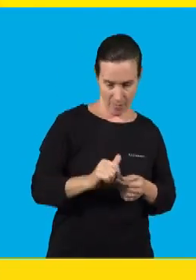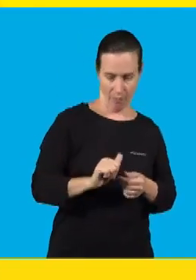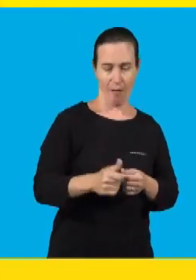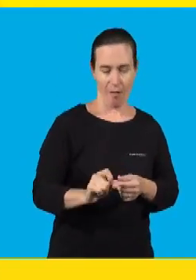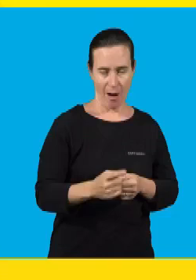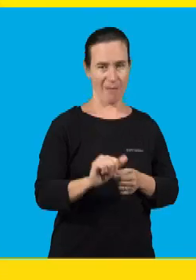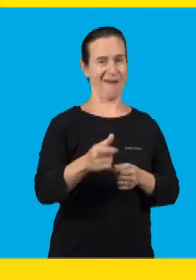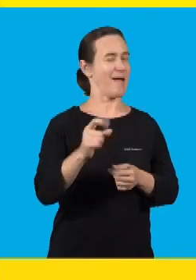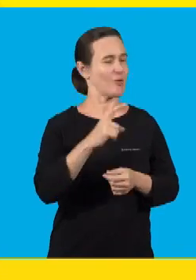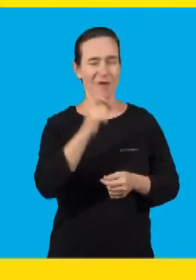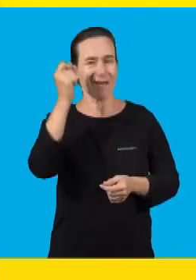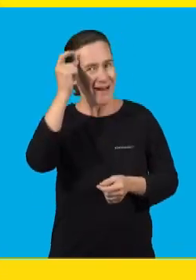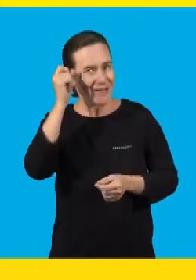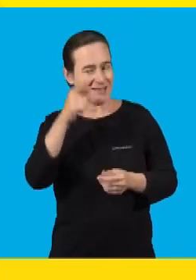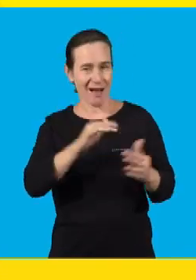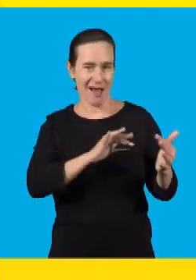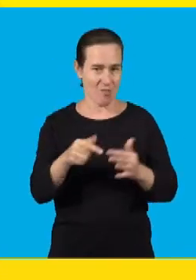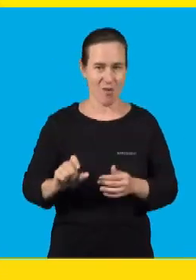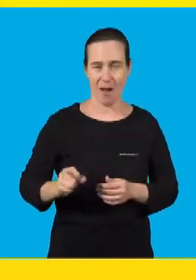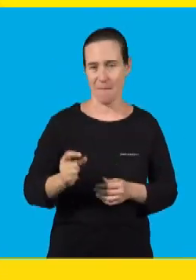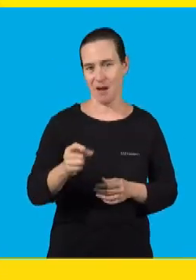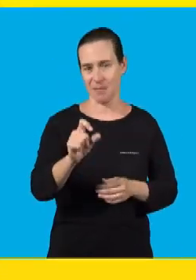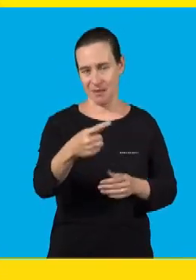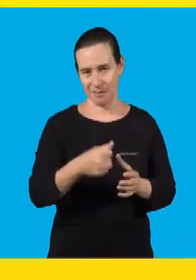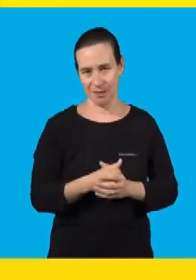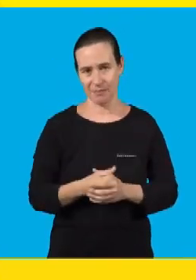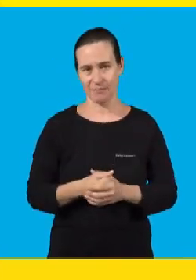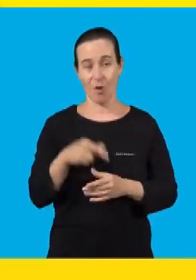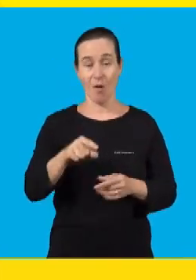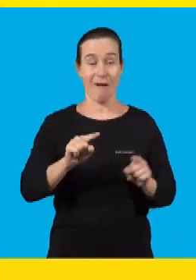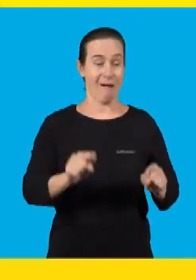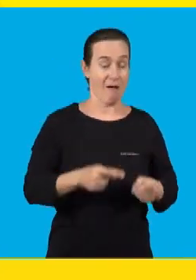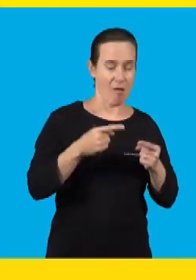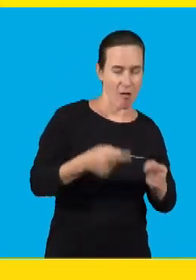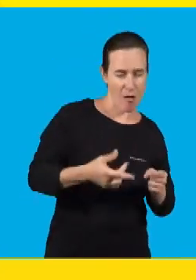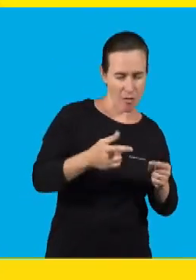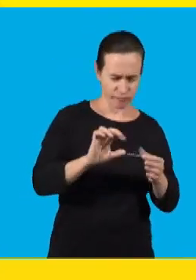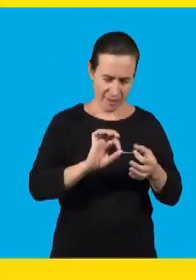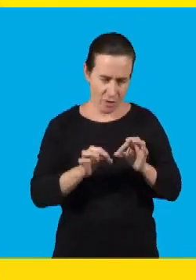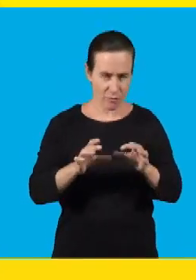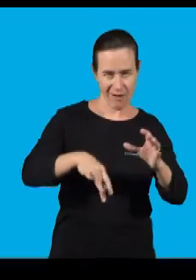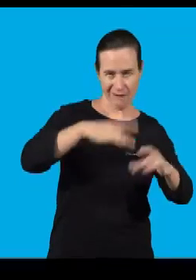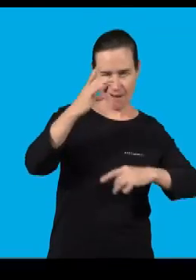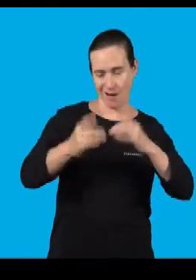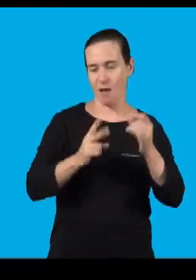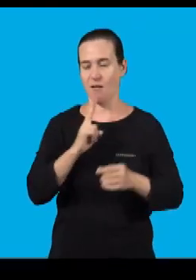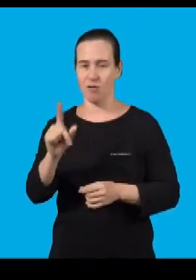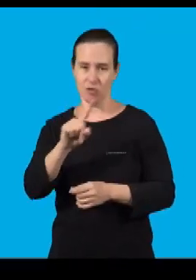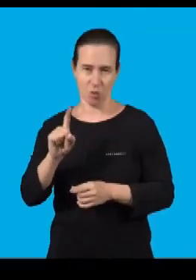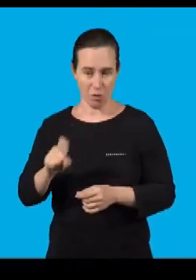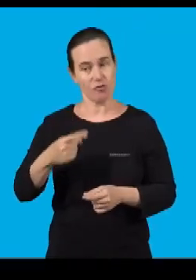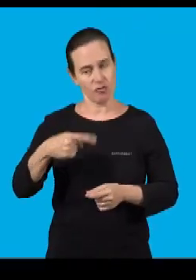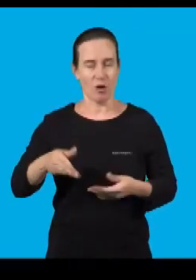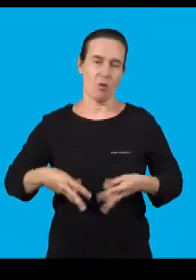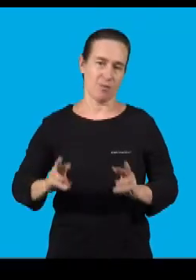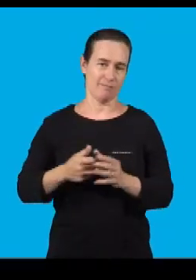of events, all right, and how the events unfold in the novel. And they fail to interpret, analyze, and respond